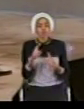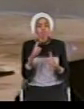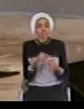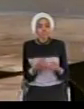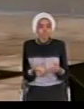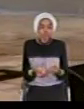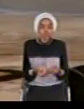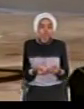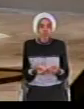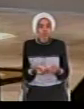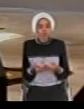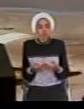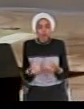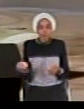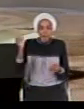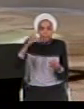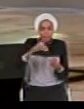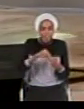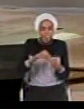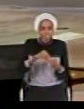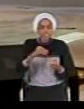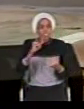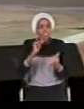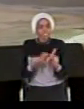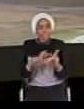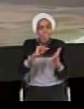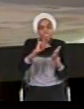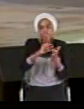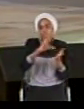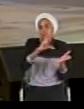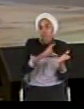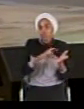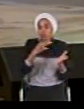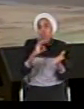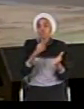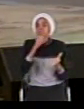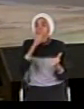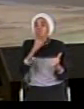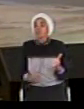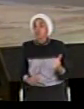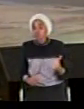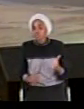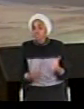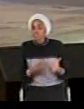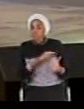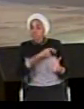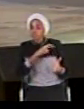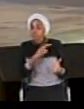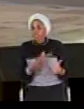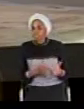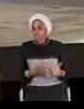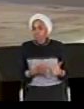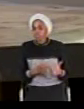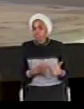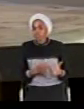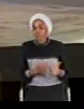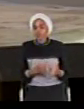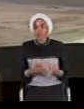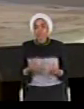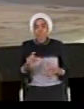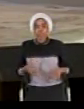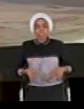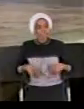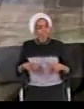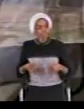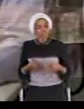the emphasis of your old denomination, of your old religious life,